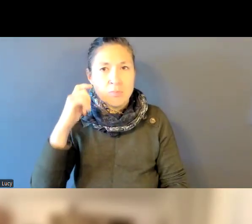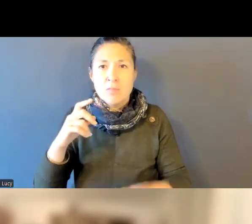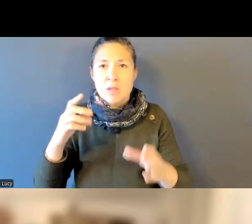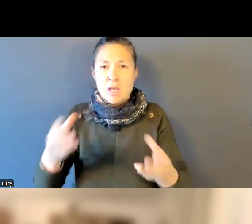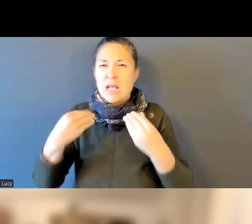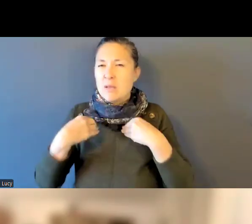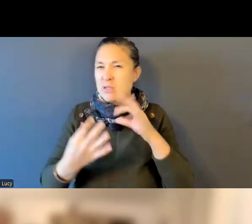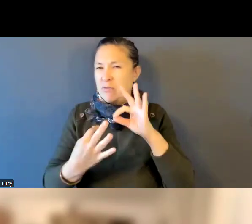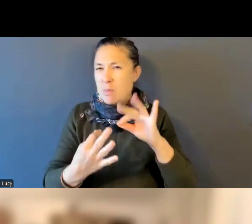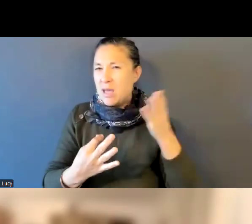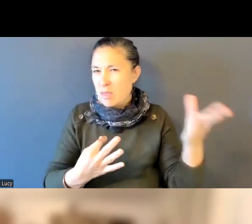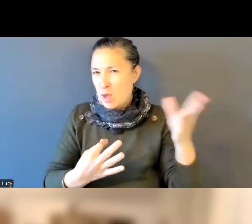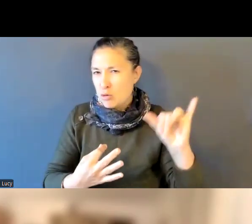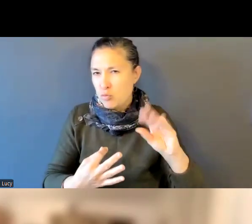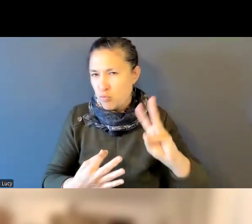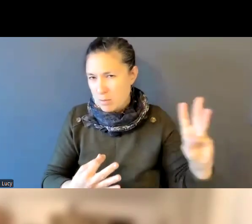forums as well.